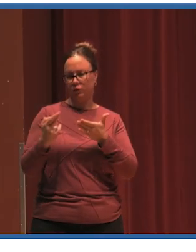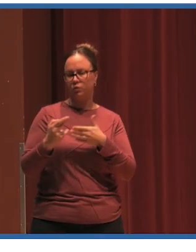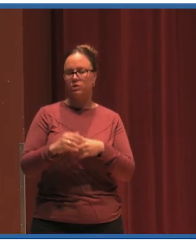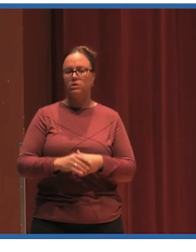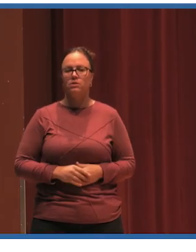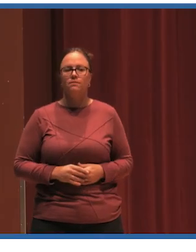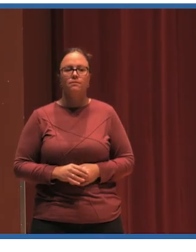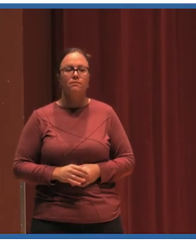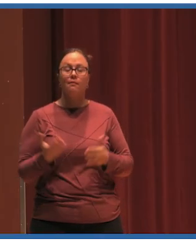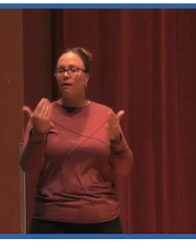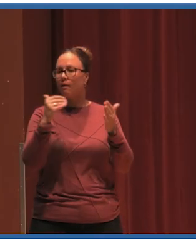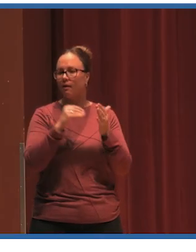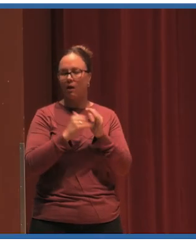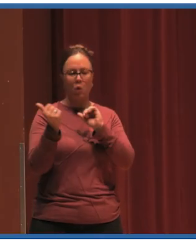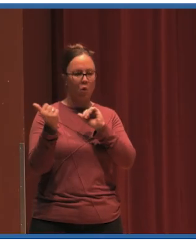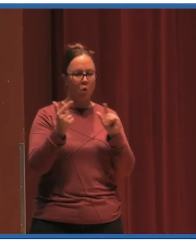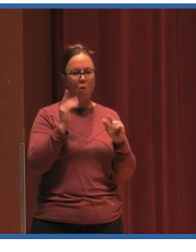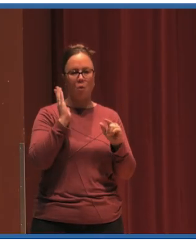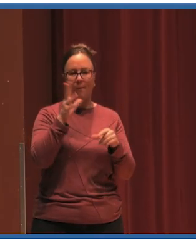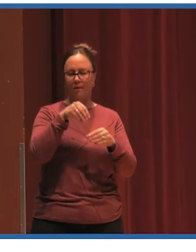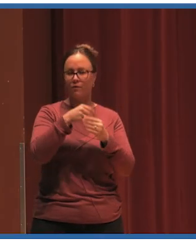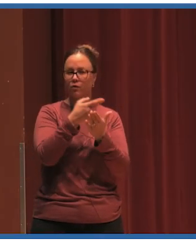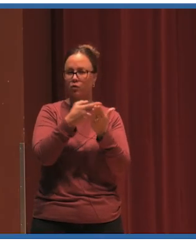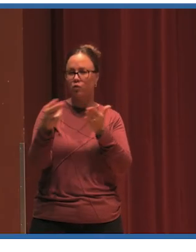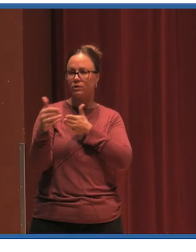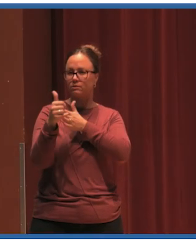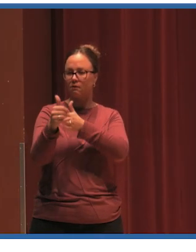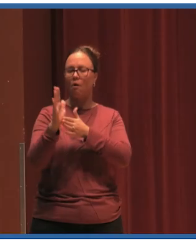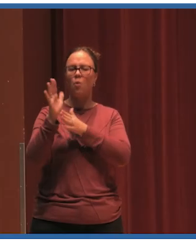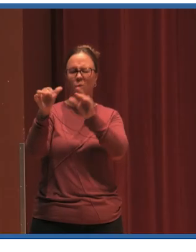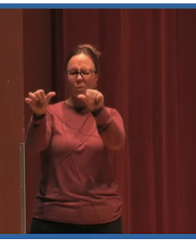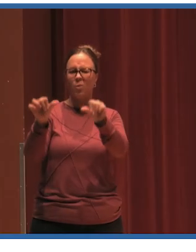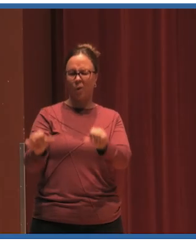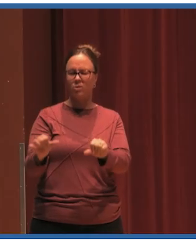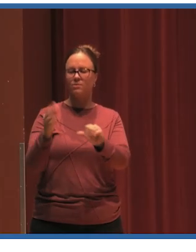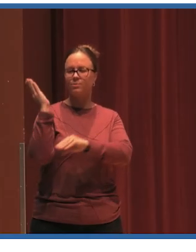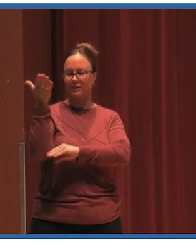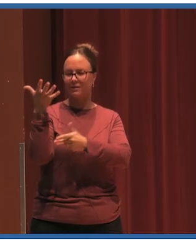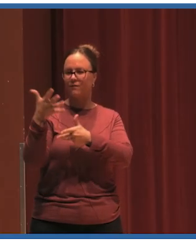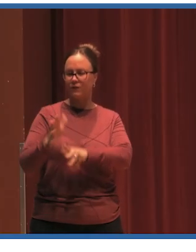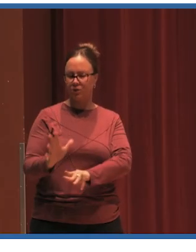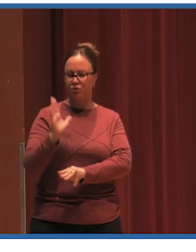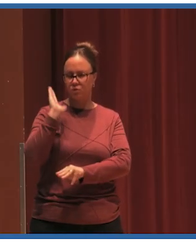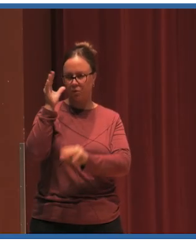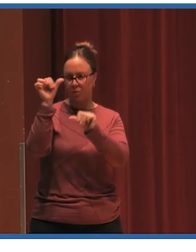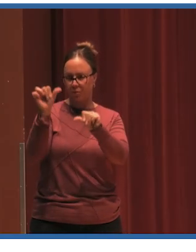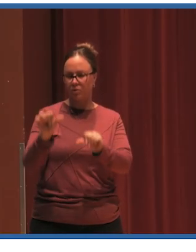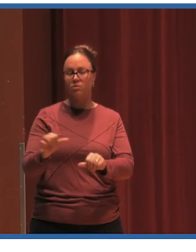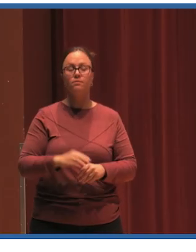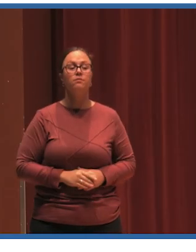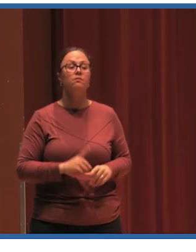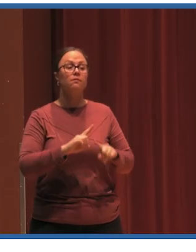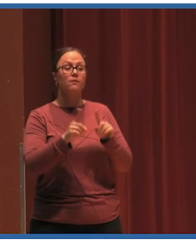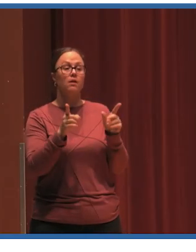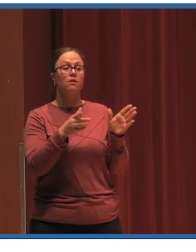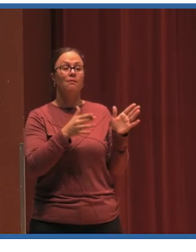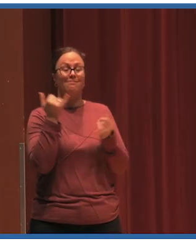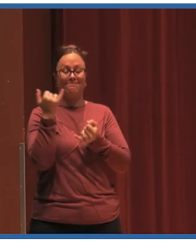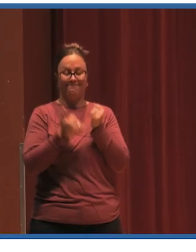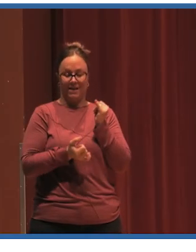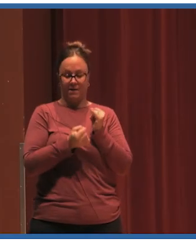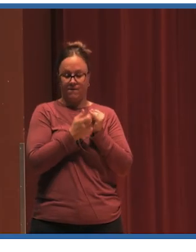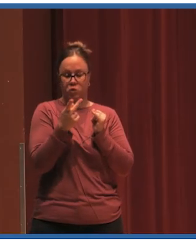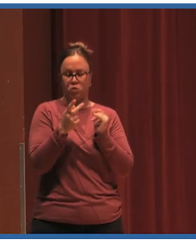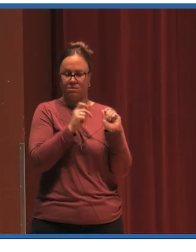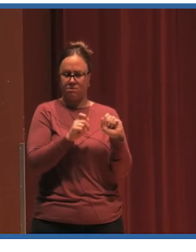Again, all of this will be in our resource guide, which is posted after the presentation. But in the last few slides, I